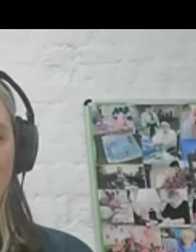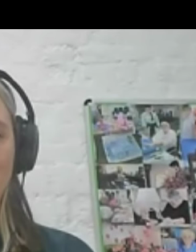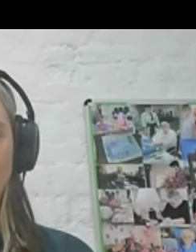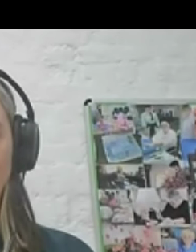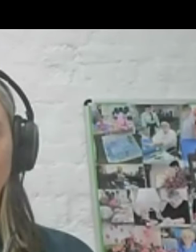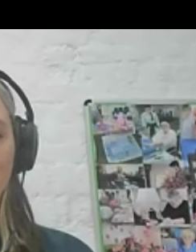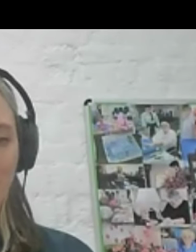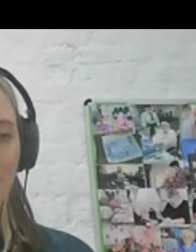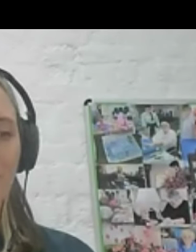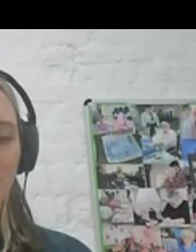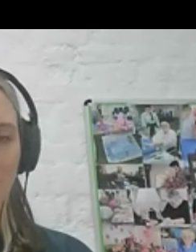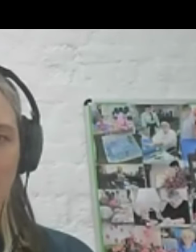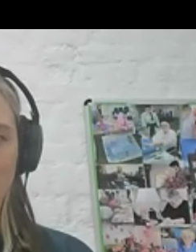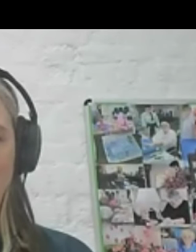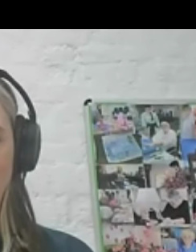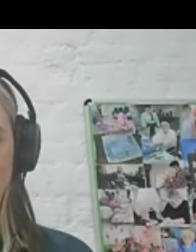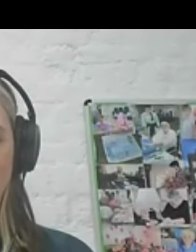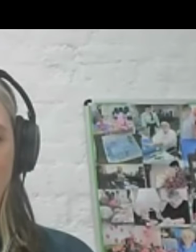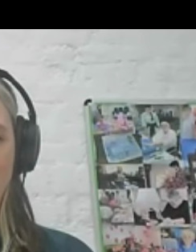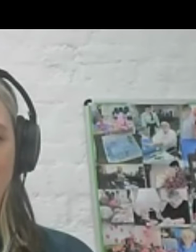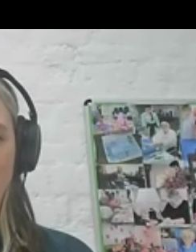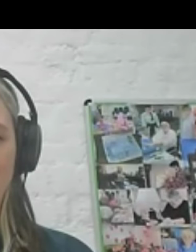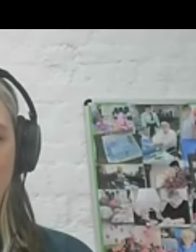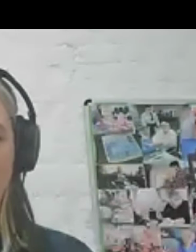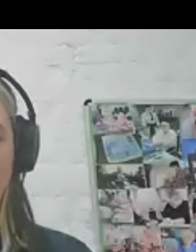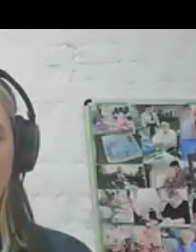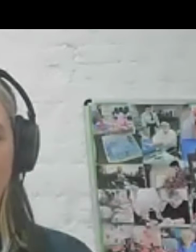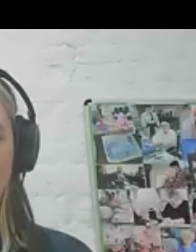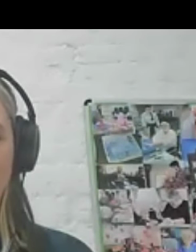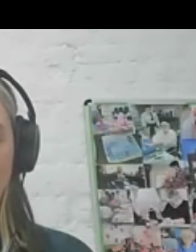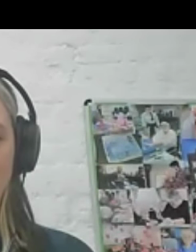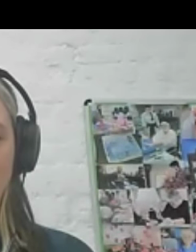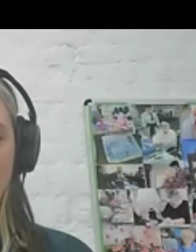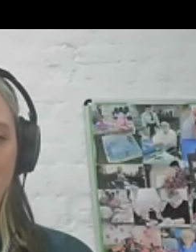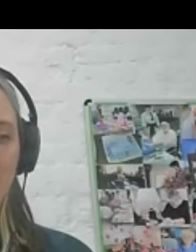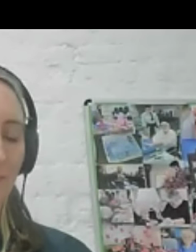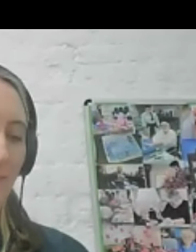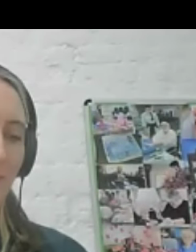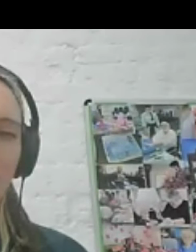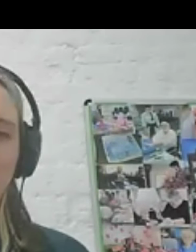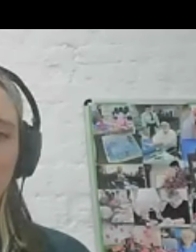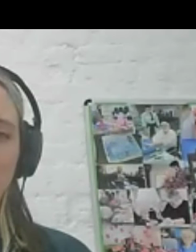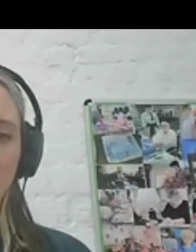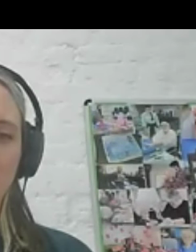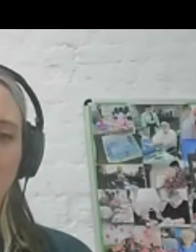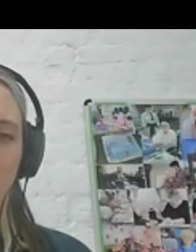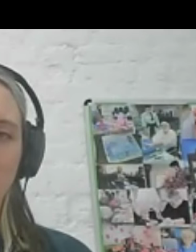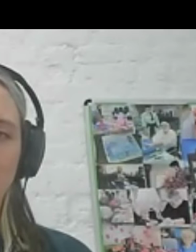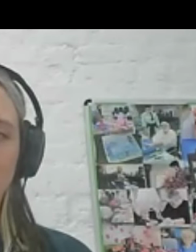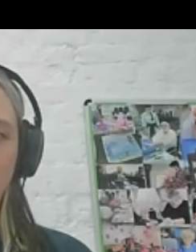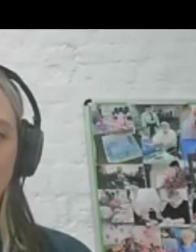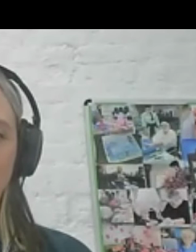creativity. I would like to welcome our next guest speaker. Just before I do, we did